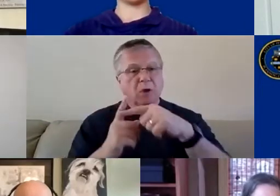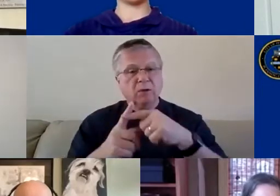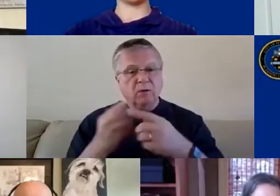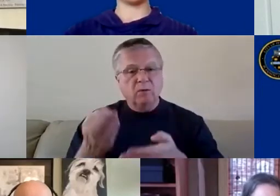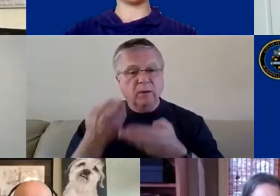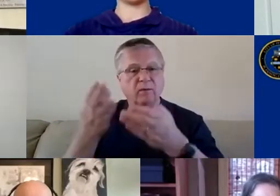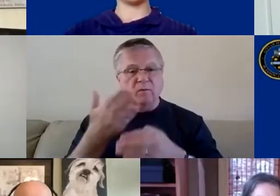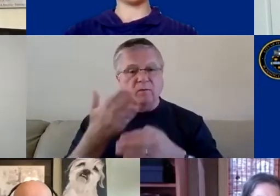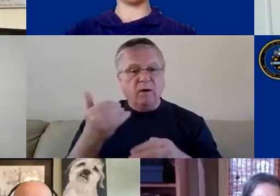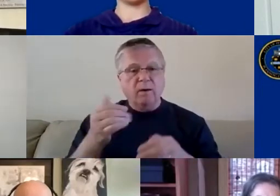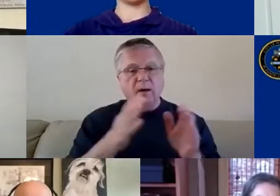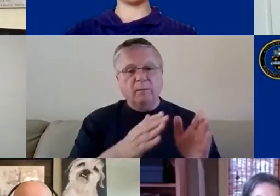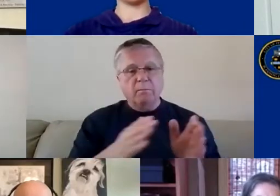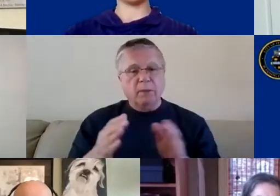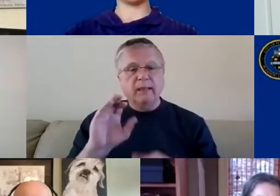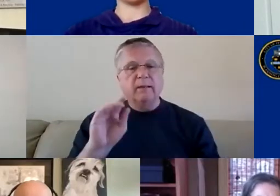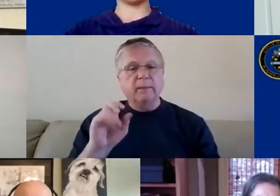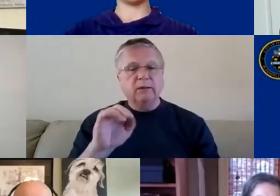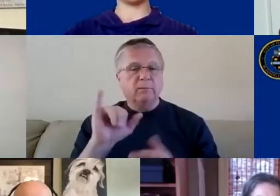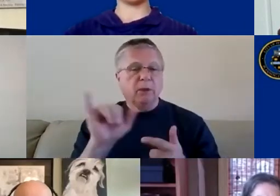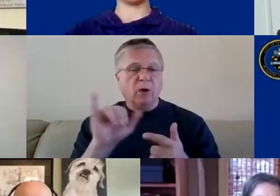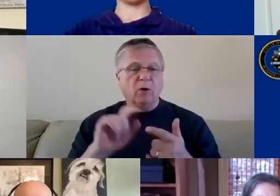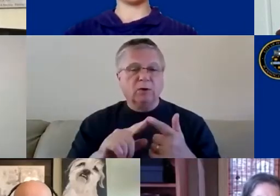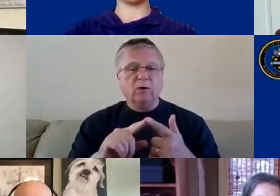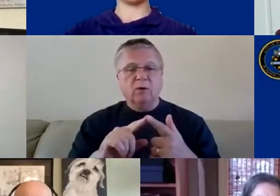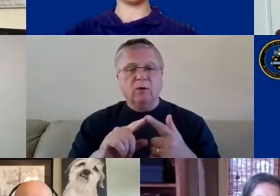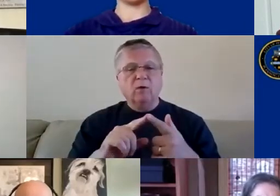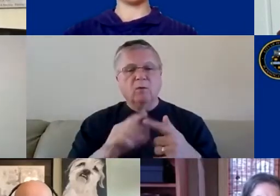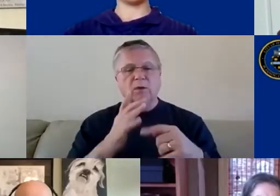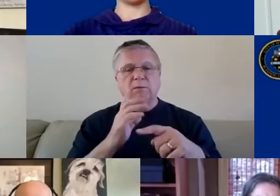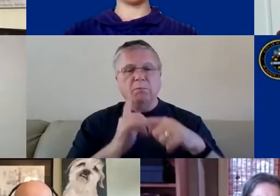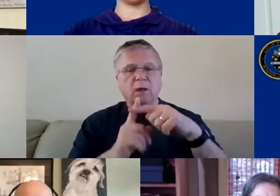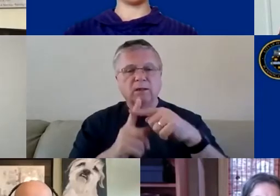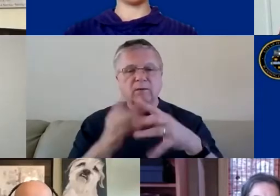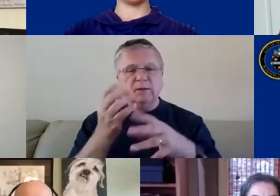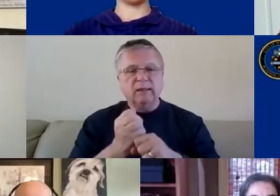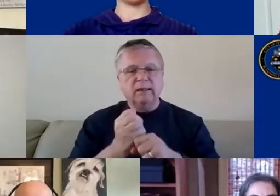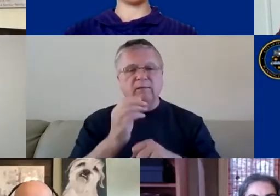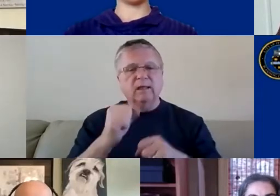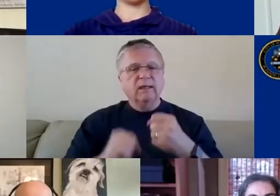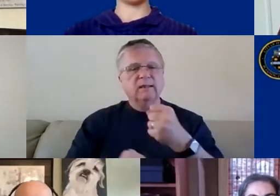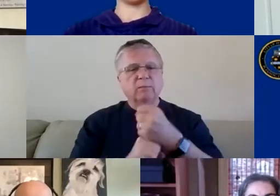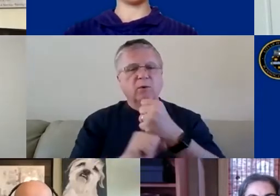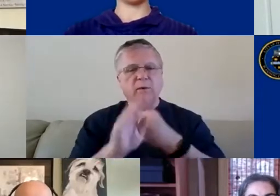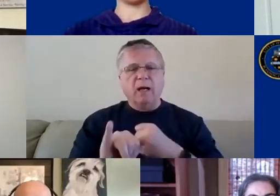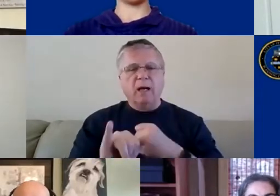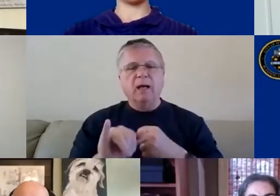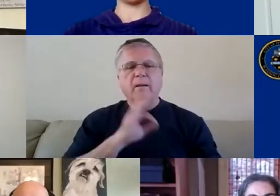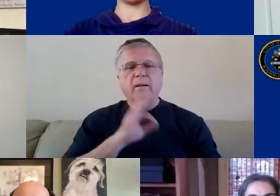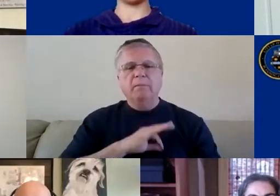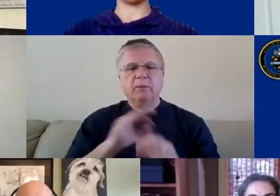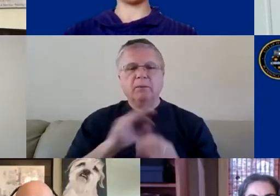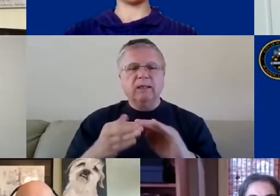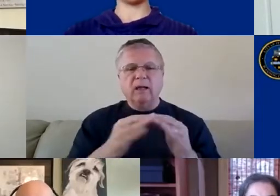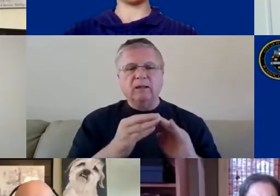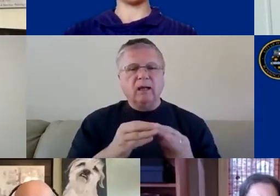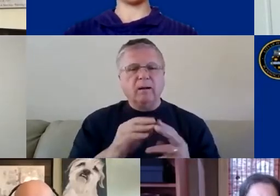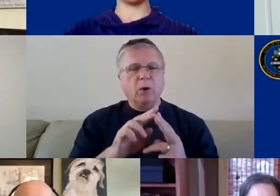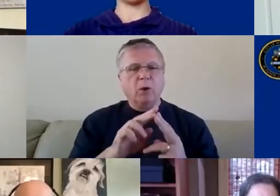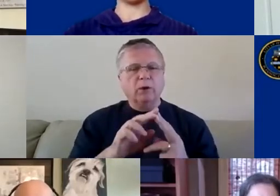Commission, but was also favorably received and is supported by the Pittsburgh Downtown Partnership. And we do think